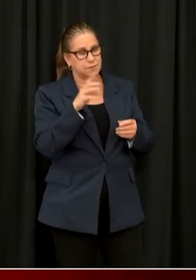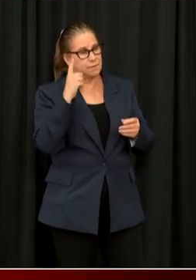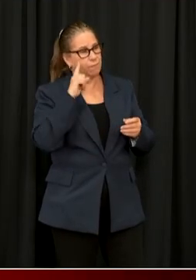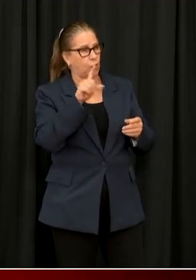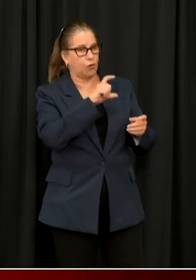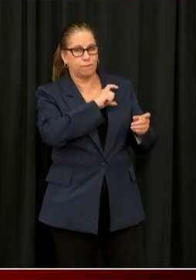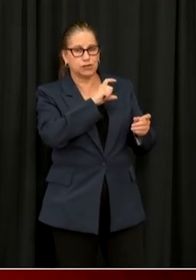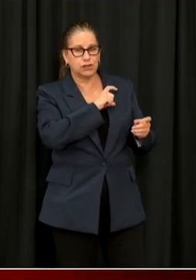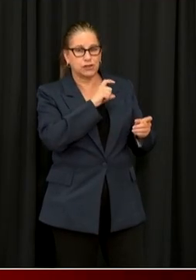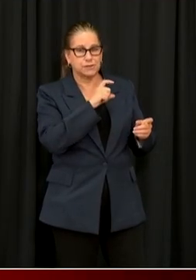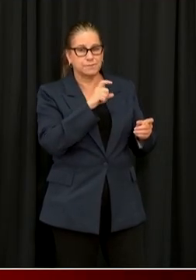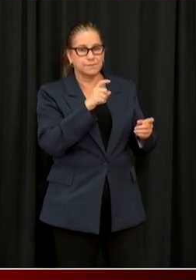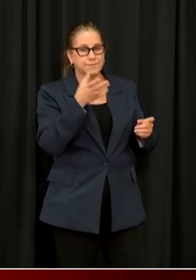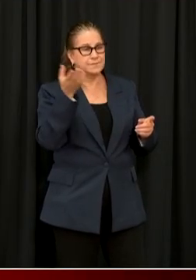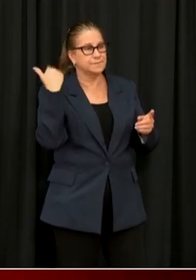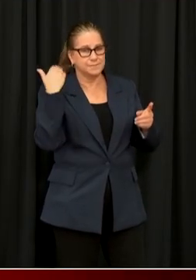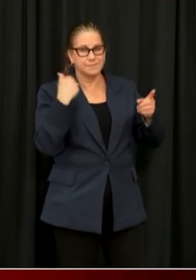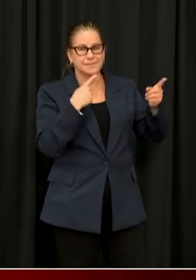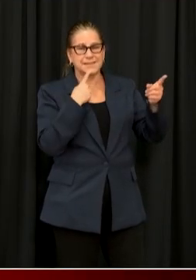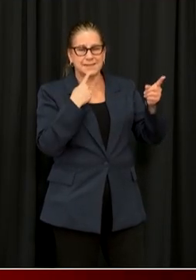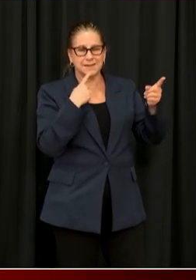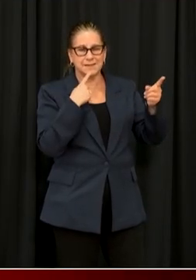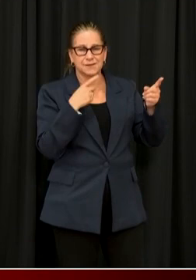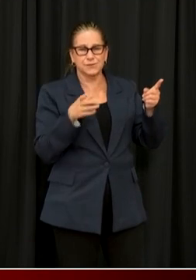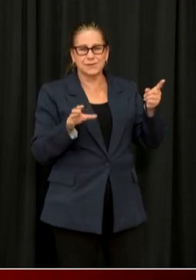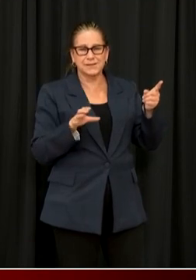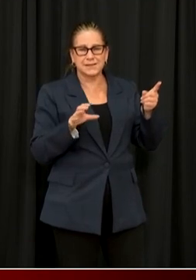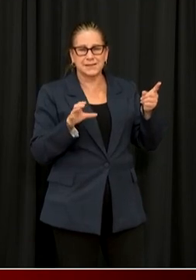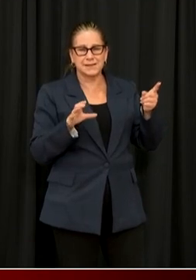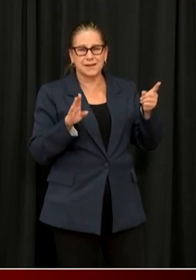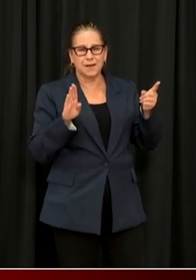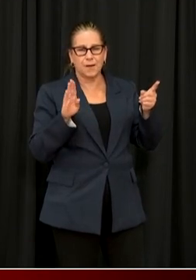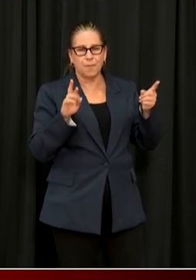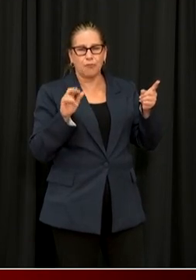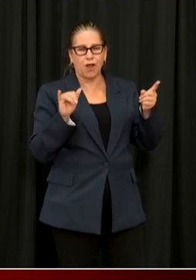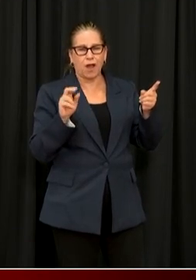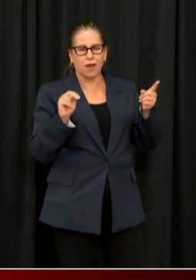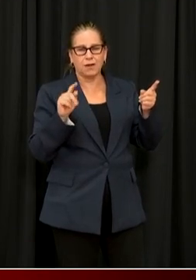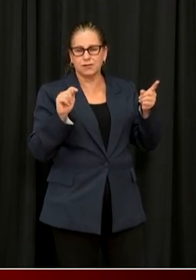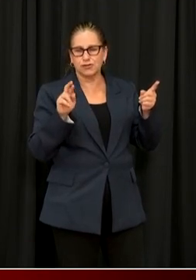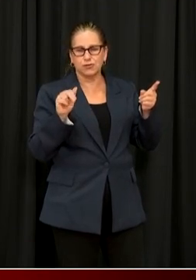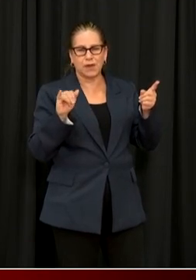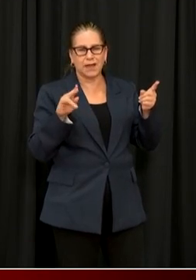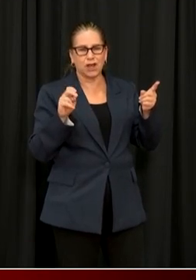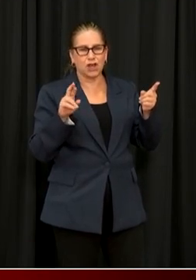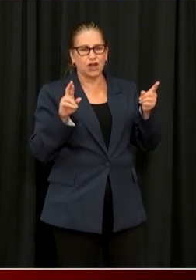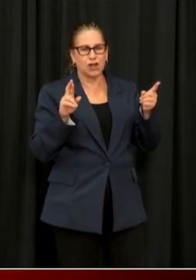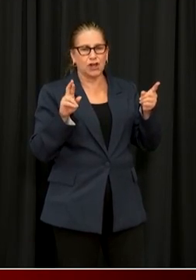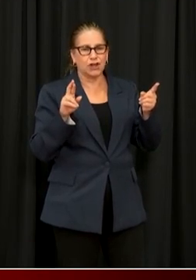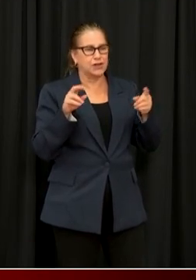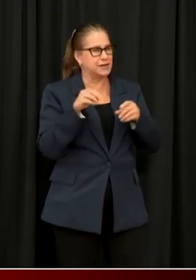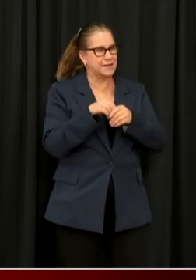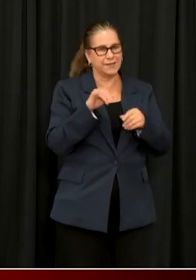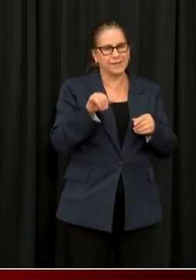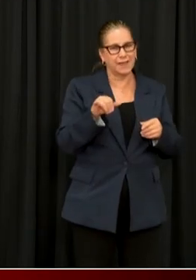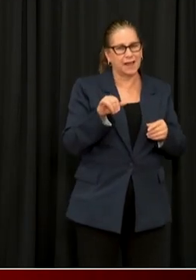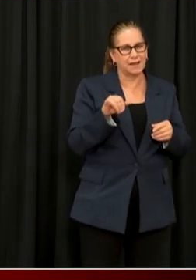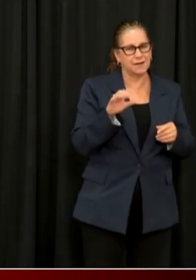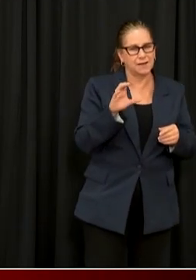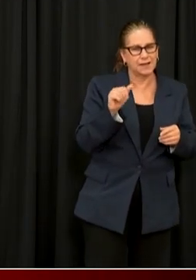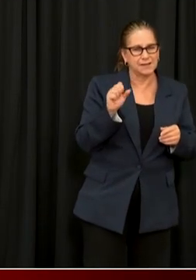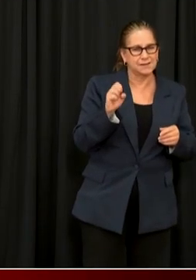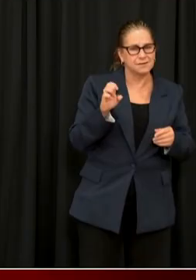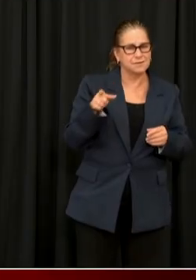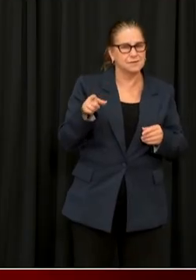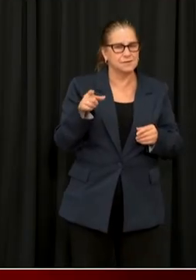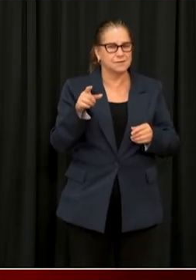was naming Brian Traynor in the Terrence Sterling case. I don't think we commented